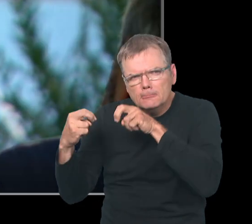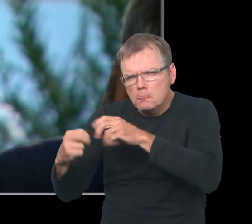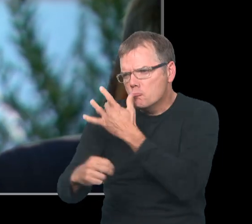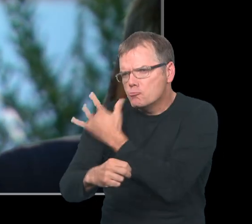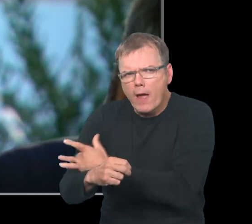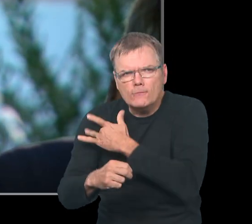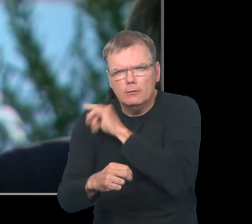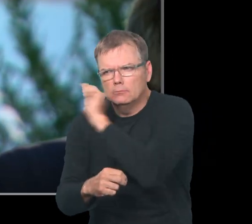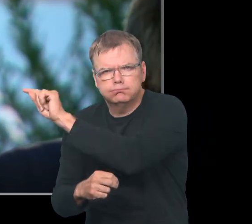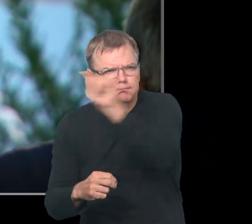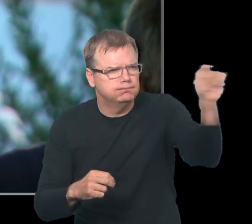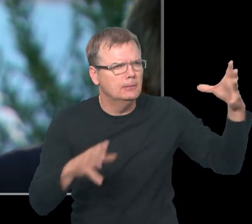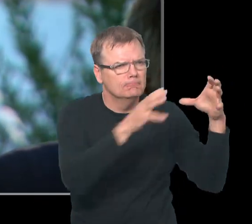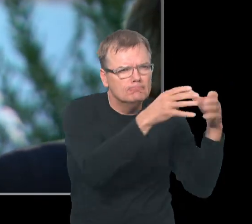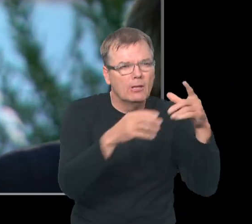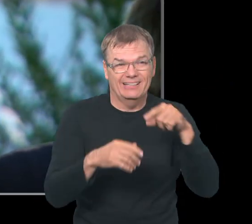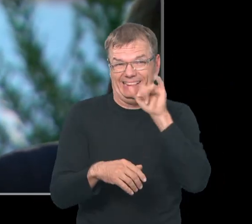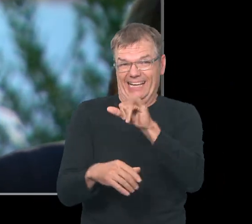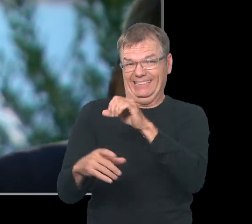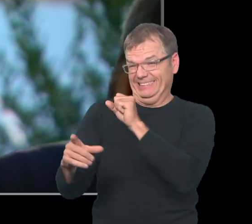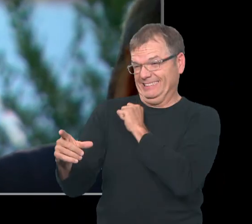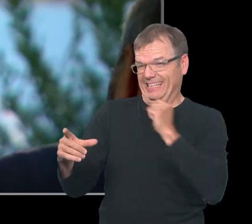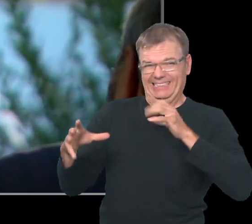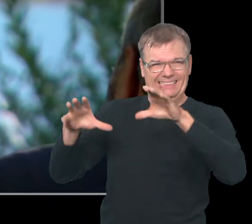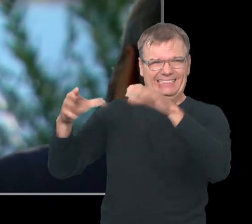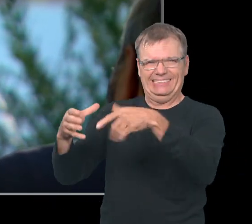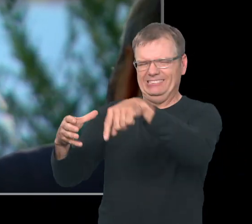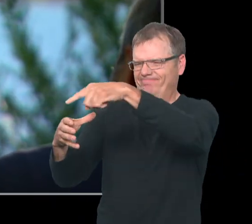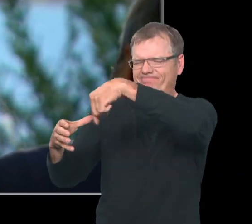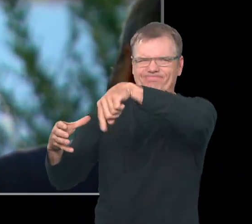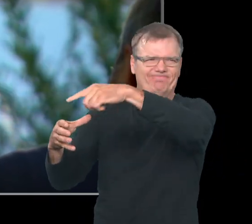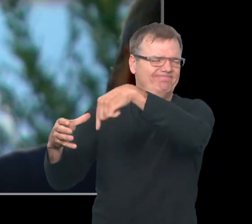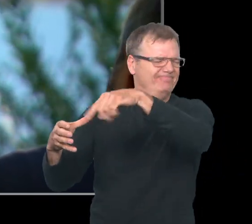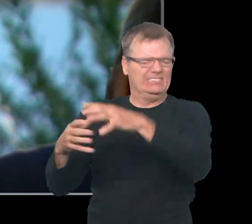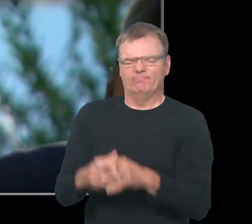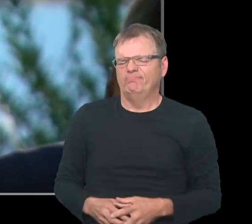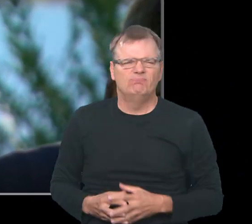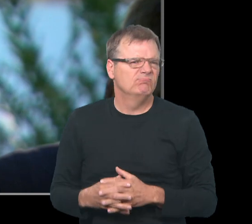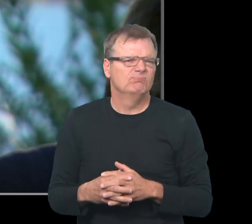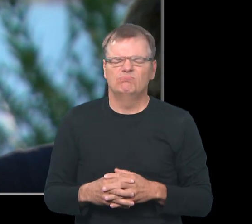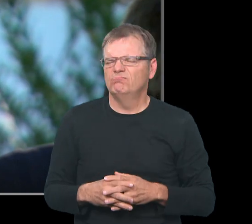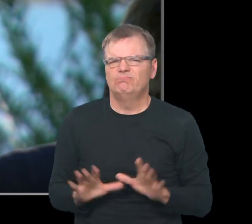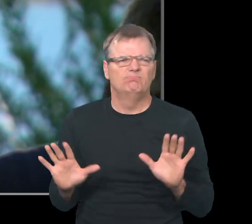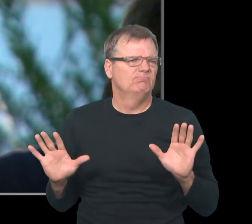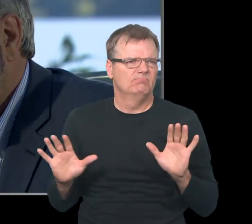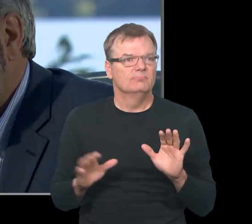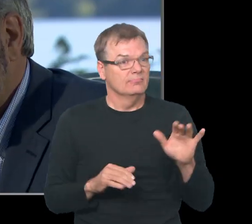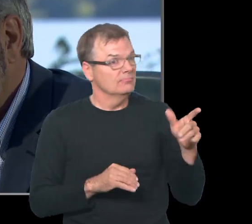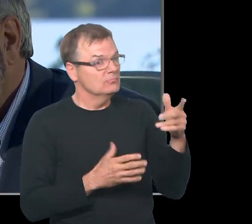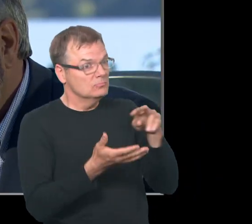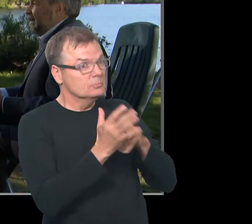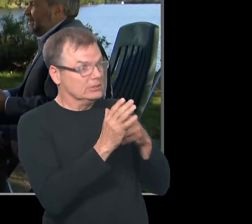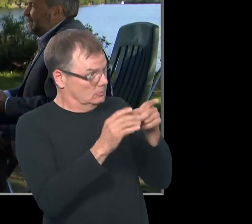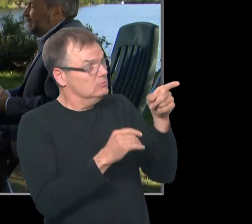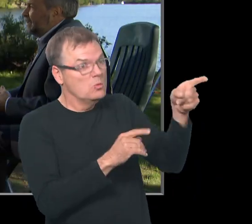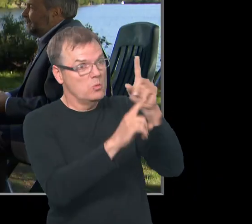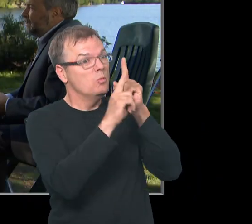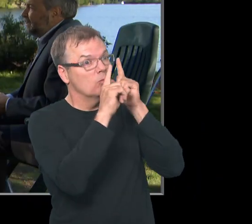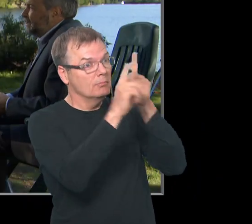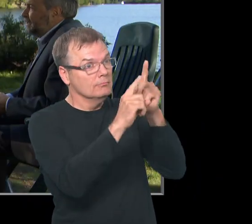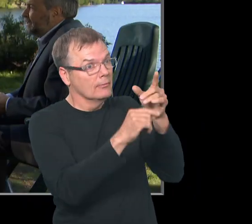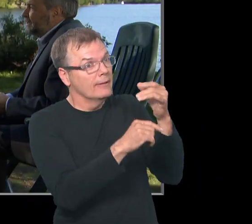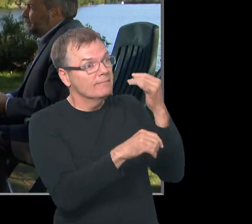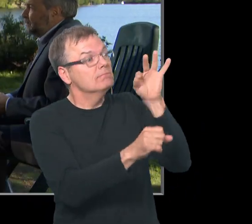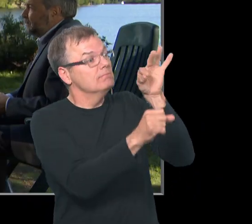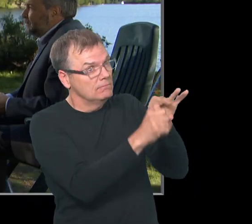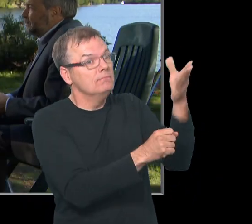But if you win on October 19th, you would take that mandate, at least partially, as a signal that Canadians want to abolish the Senate. Absolutely. How do you govern,